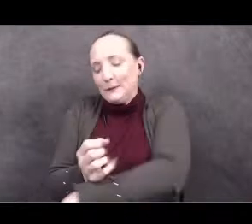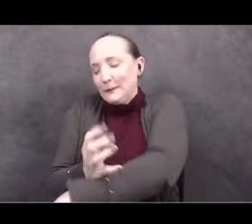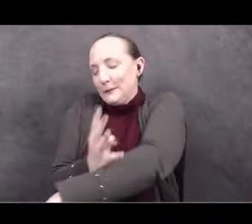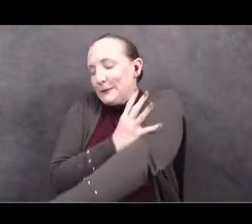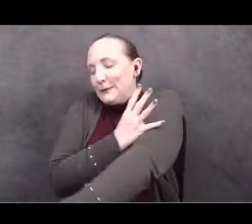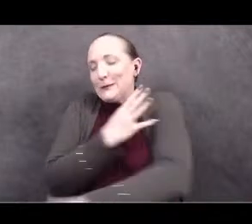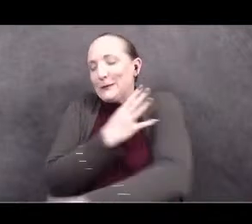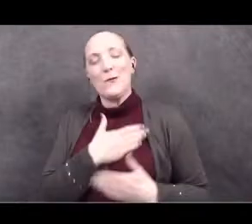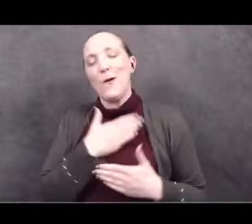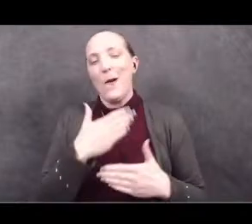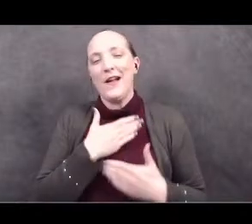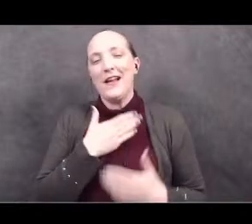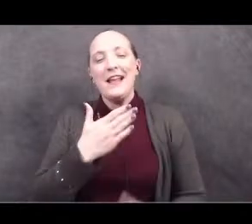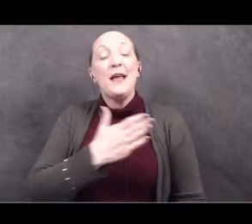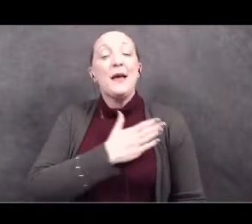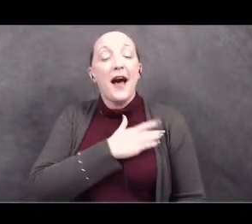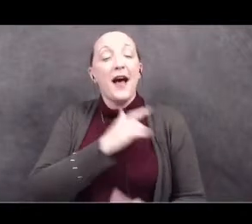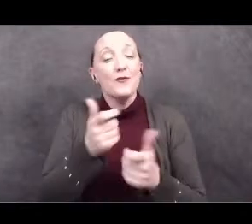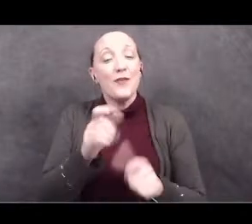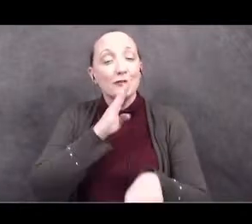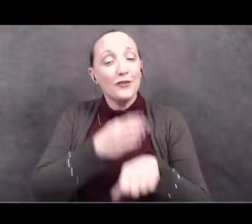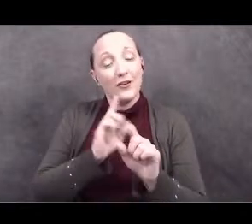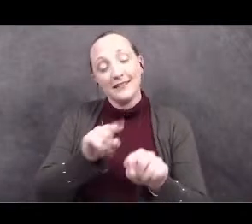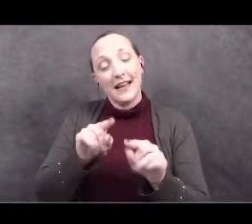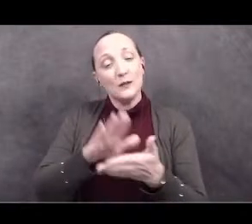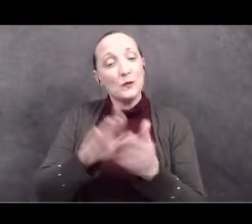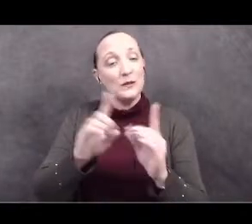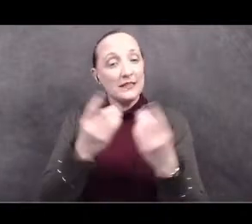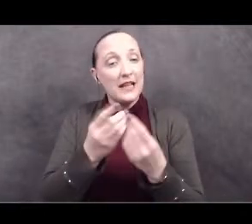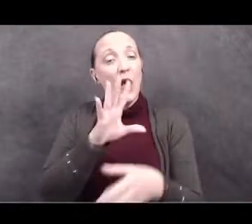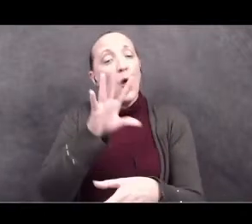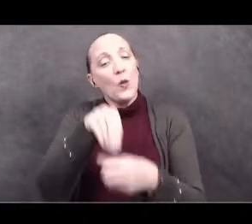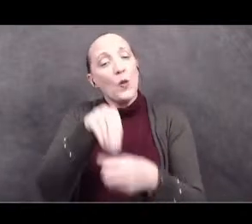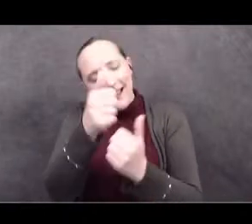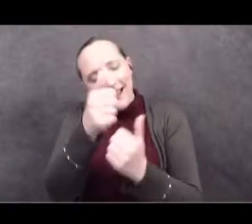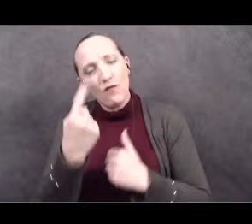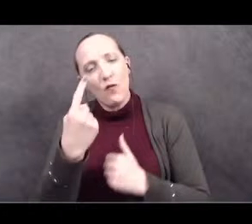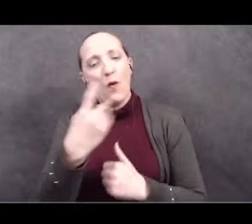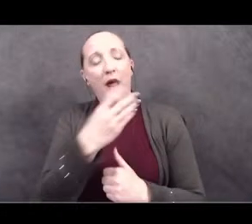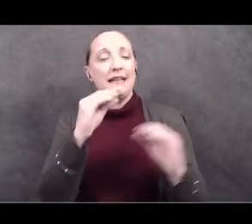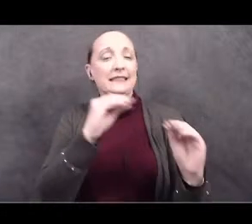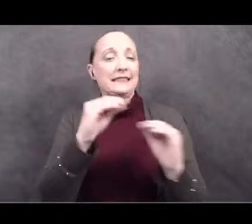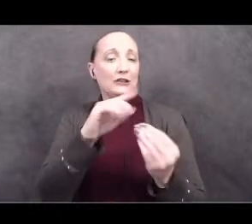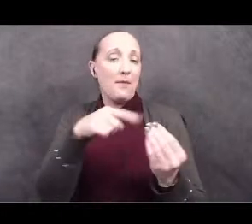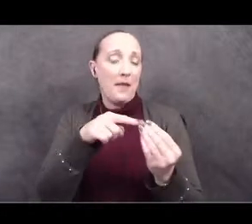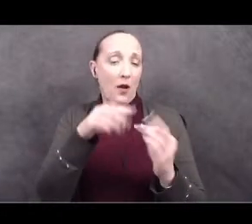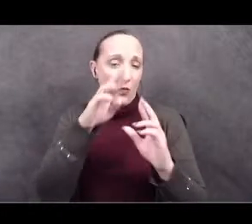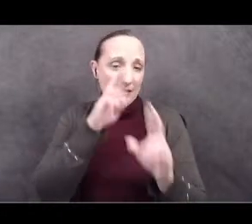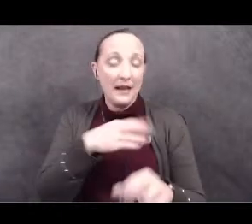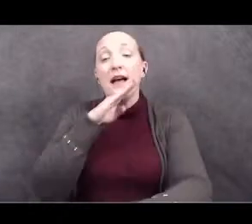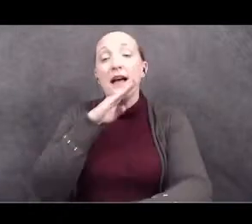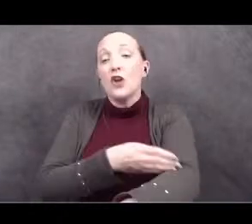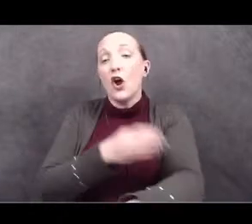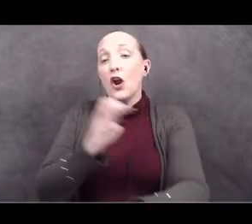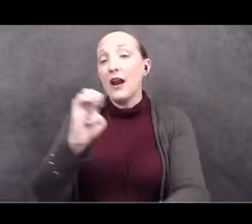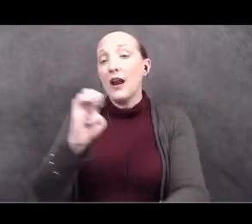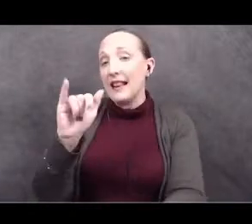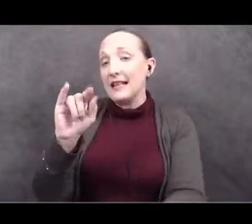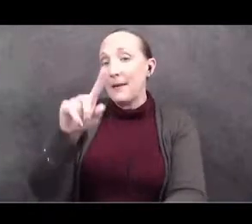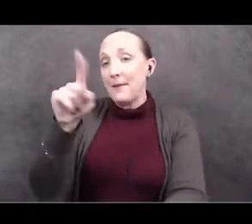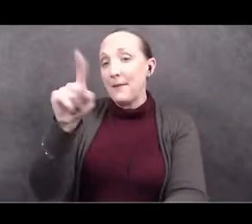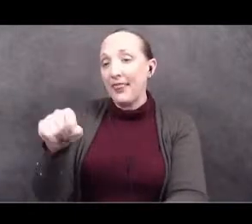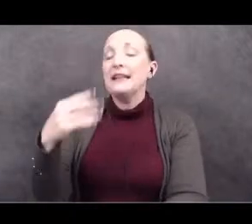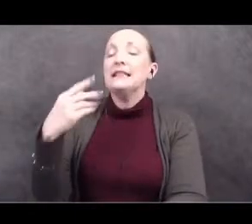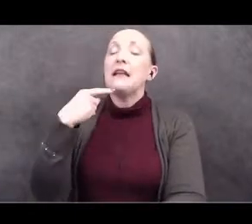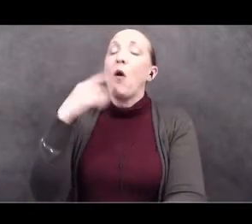attends a school district that is inclusive of everyone and teaches us about respect my daughter Elizabeth promised she would find the email address to the board